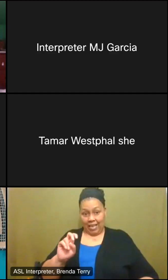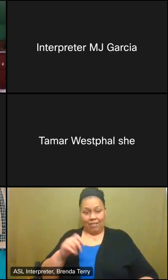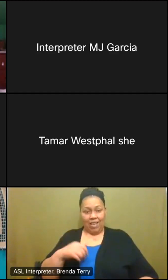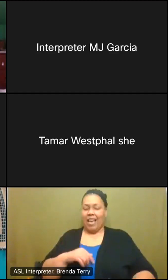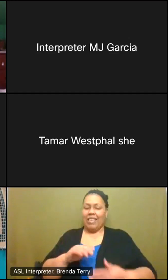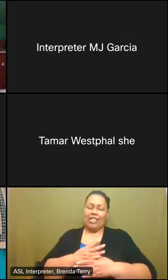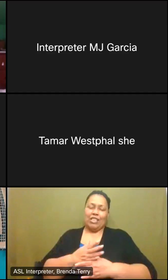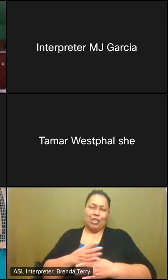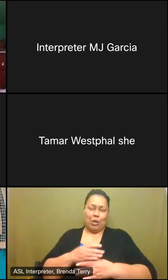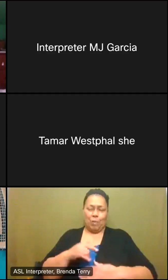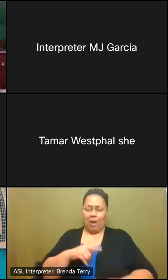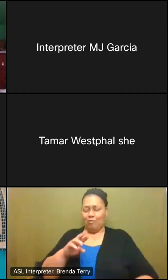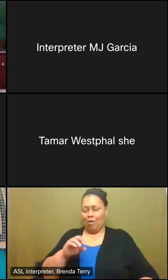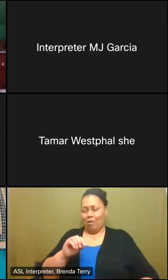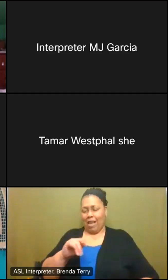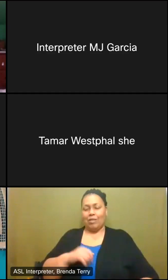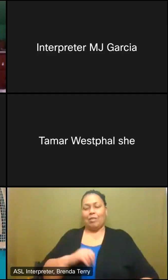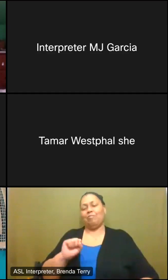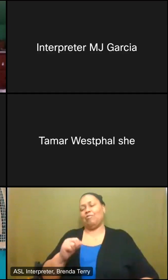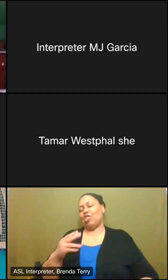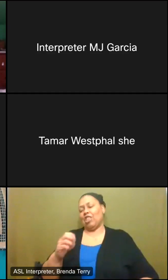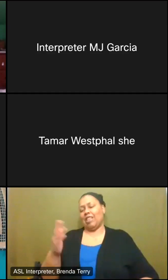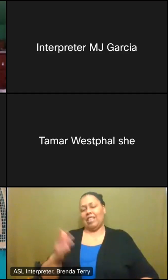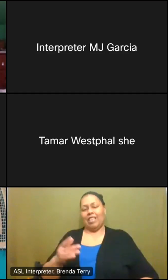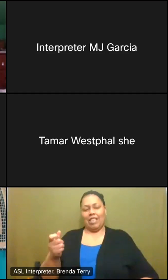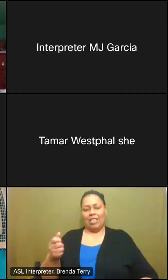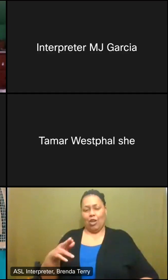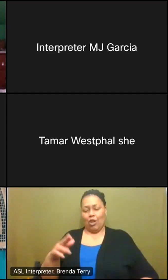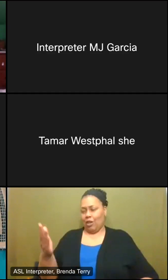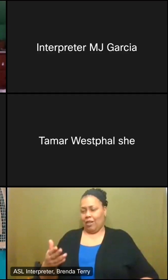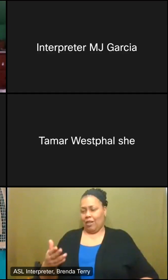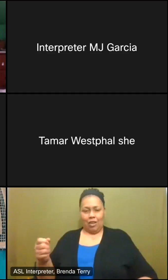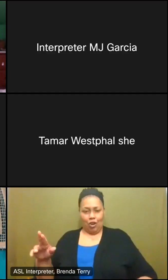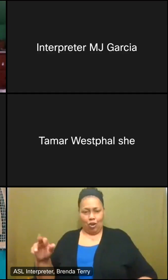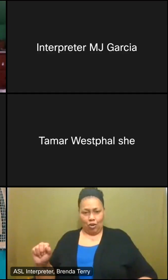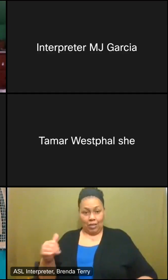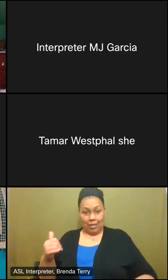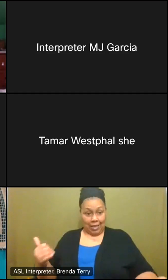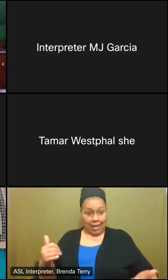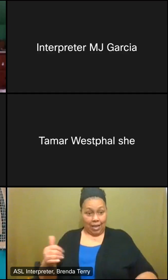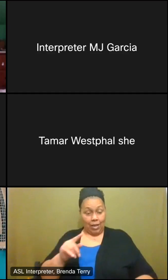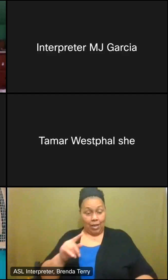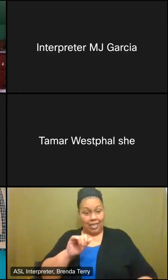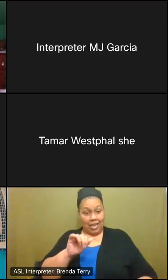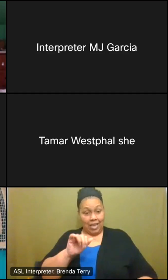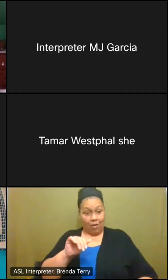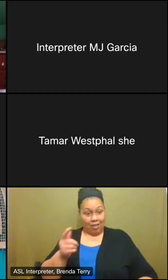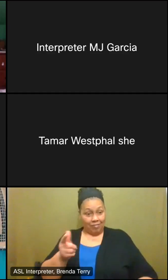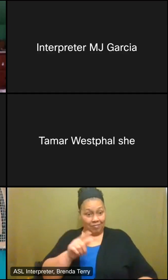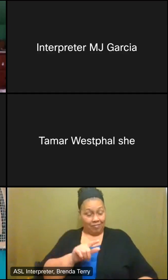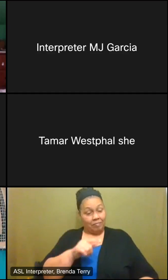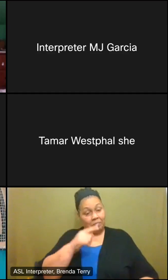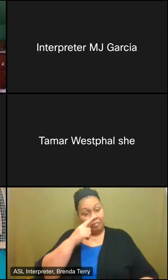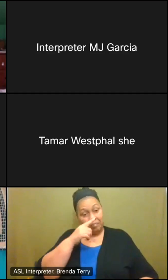pronouns are she, her, hers. And thank you for coming. So Tiara, I'm going to turn this back over to you and share a little bit